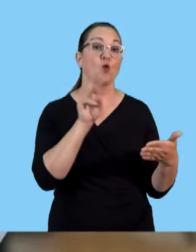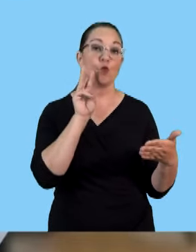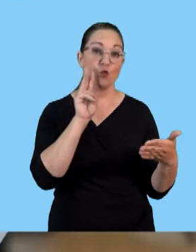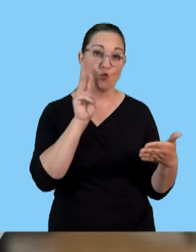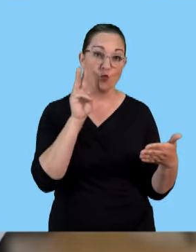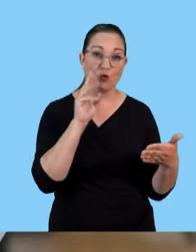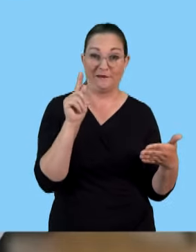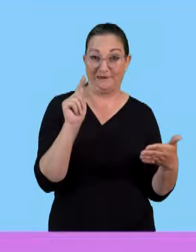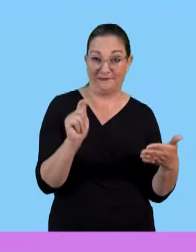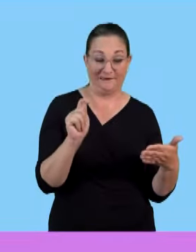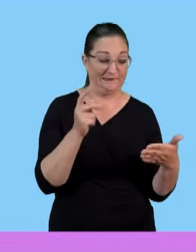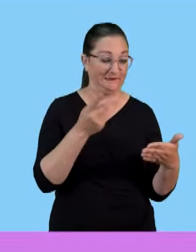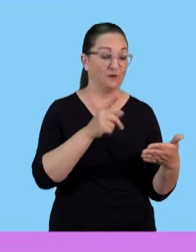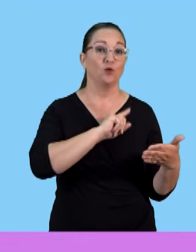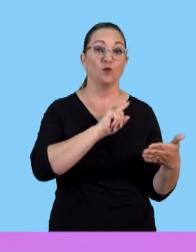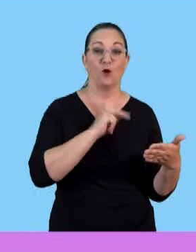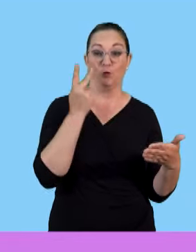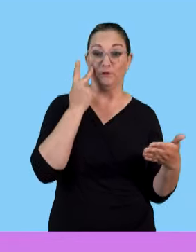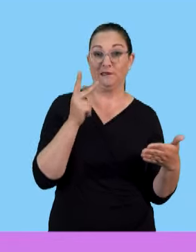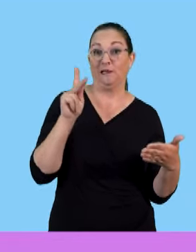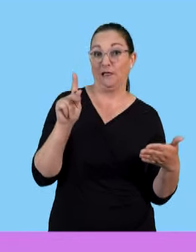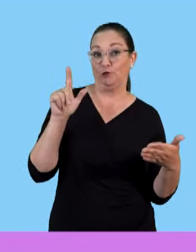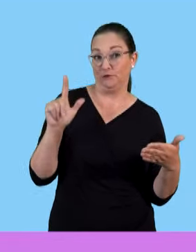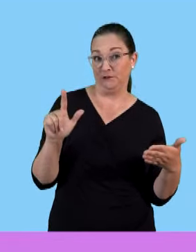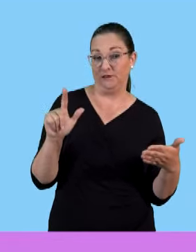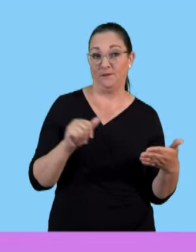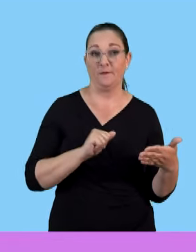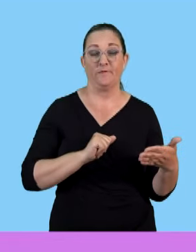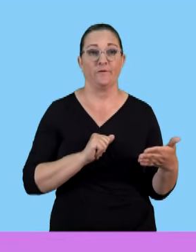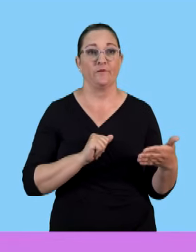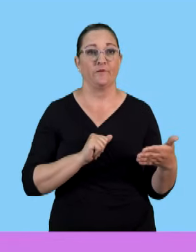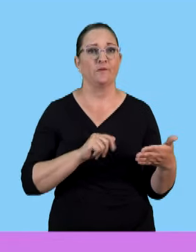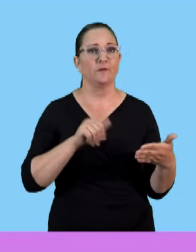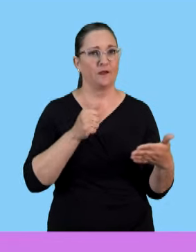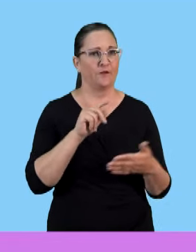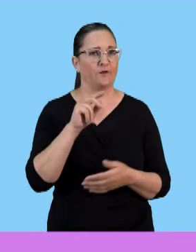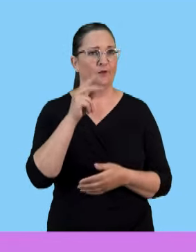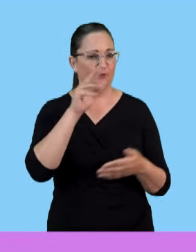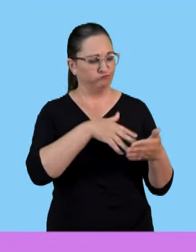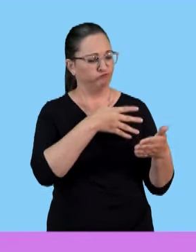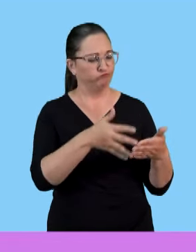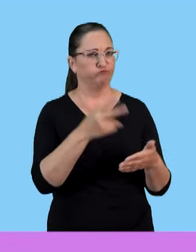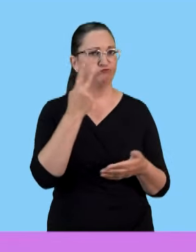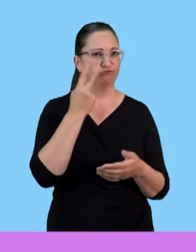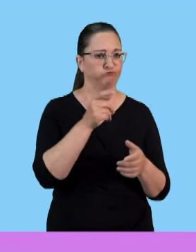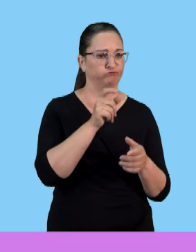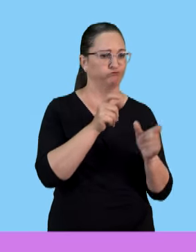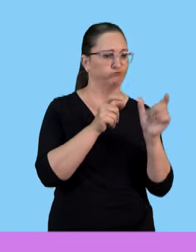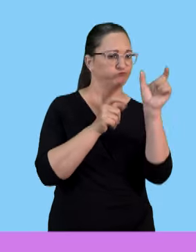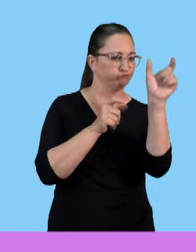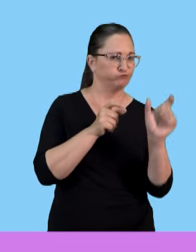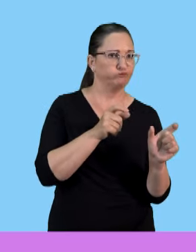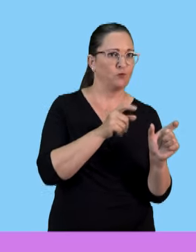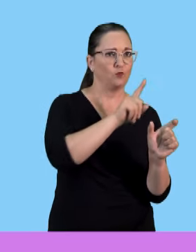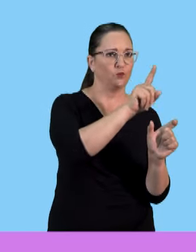with water tariff because we are given kiloliters. And then we also check the first block. We